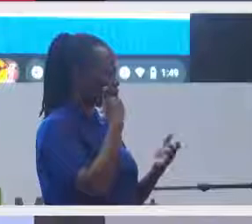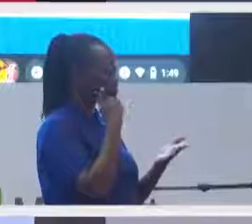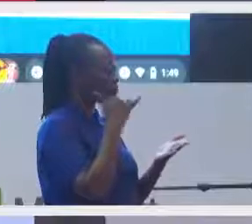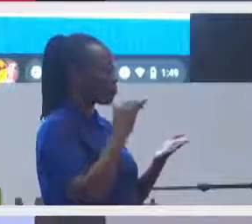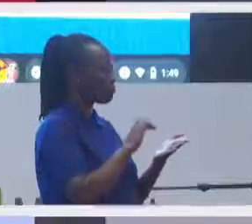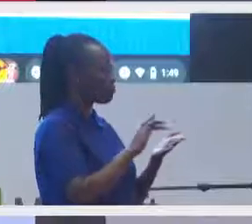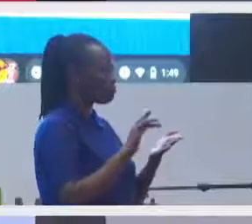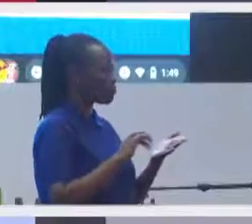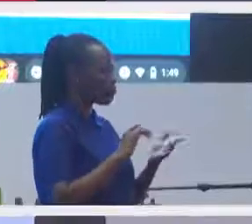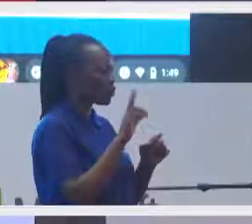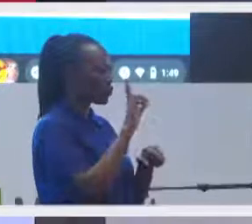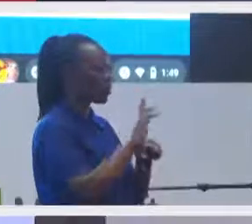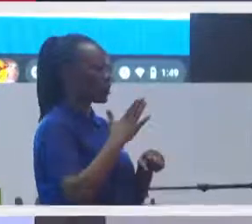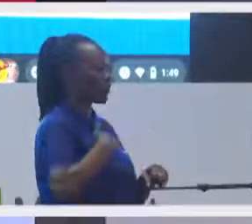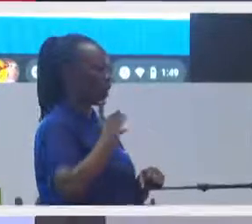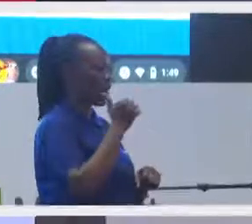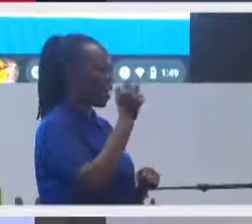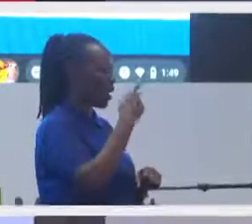application.